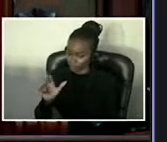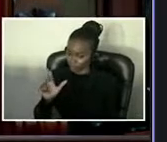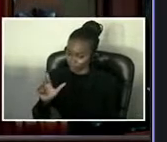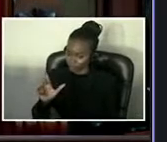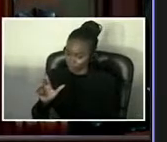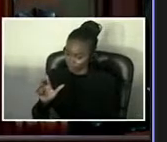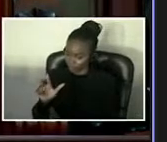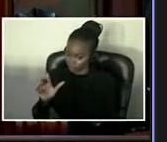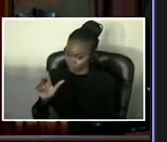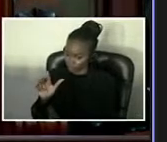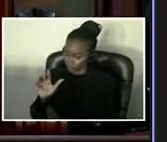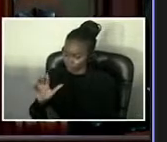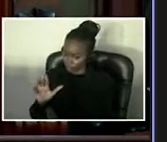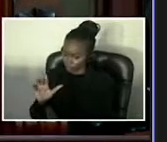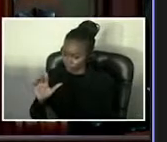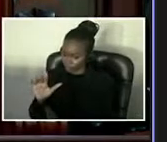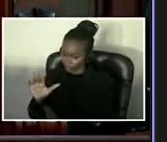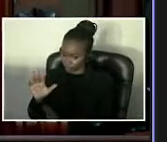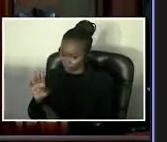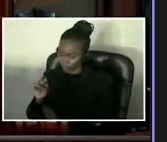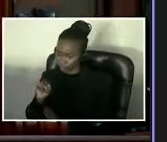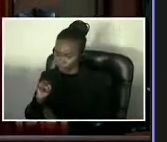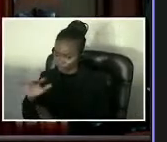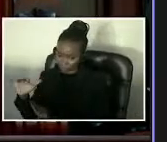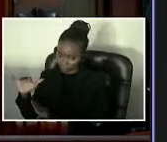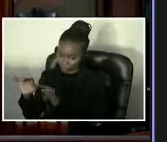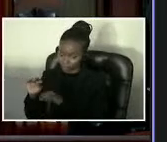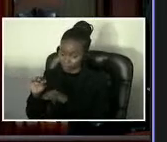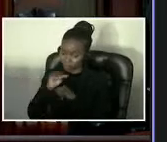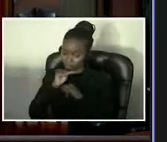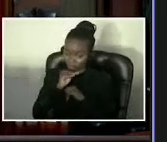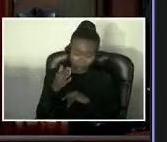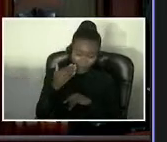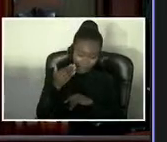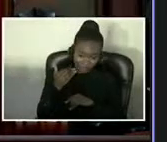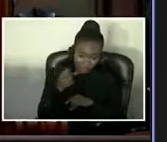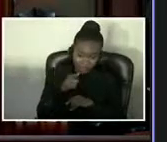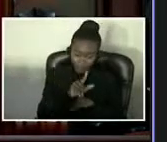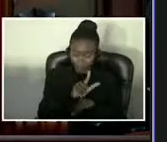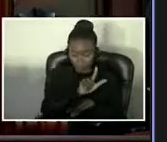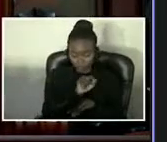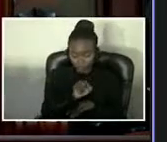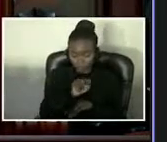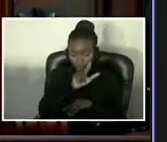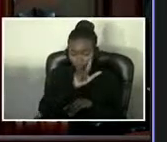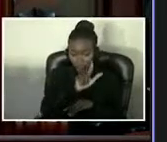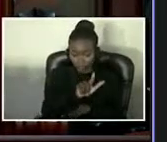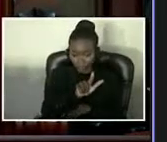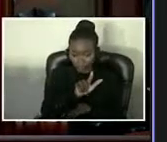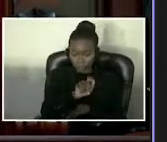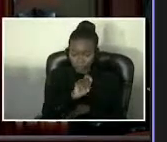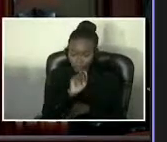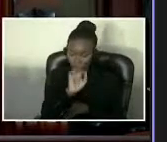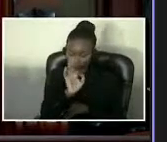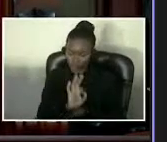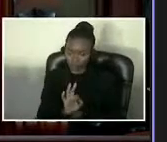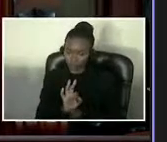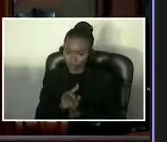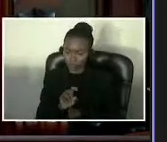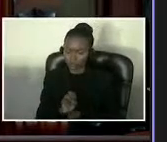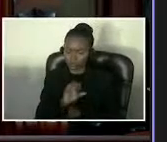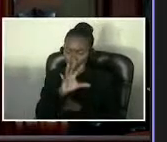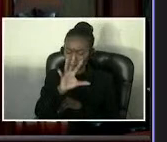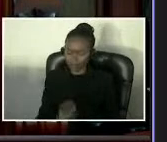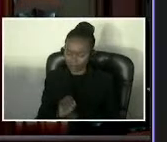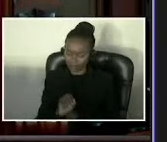million million of white population which is just seven point seven percentage of south african population chemistry if the